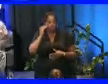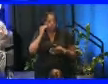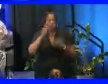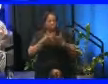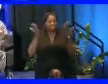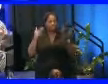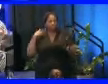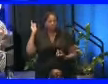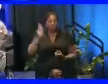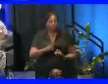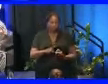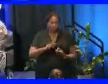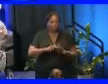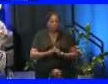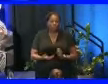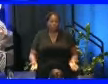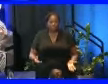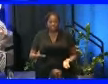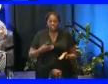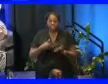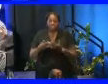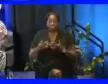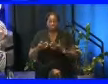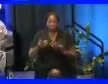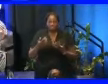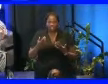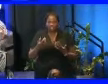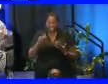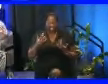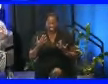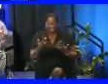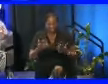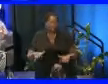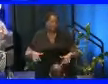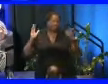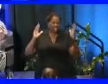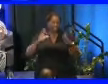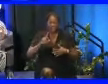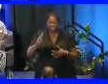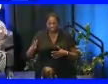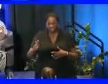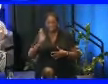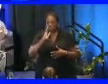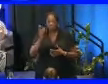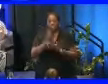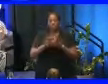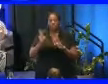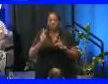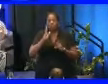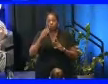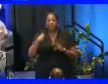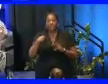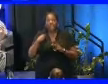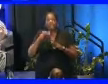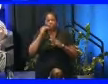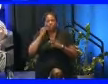lowest denominator. We can always have people that's homeless because of a fire, a flood, or domestic violence. So there'll be some people that will be homeless from